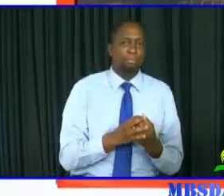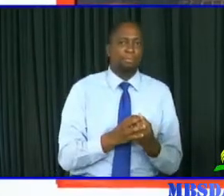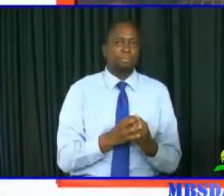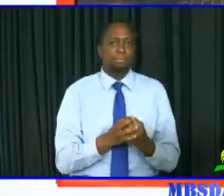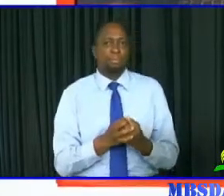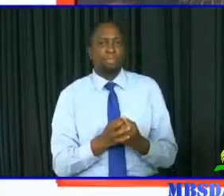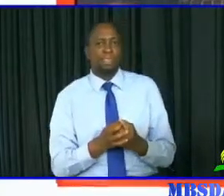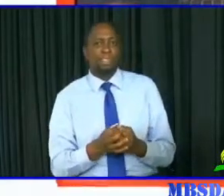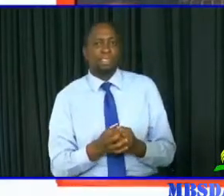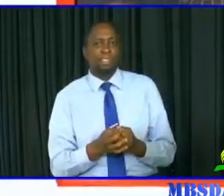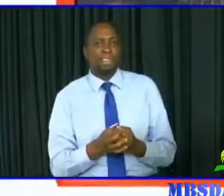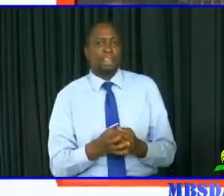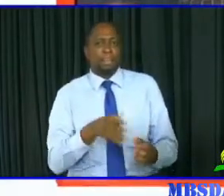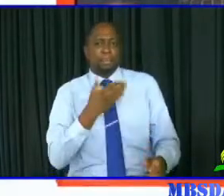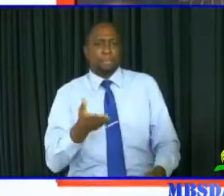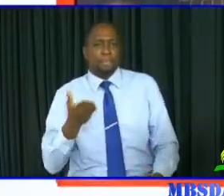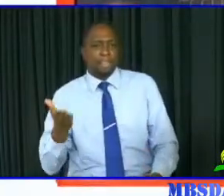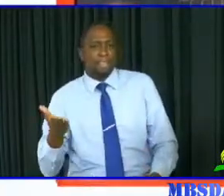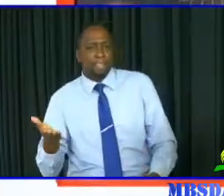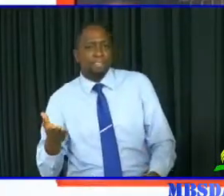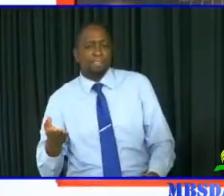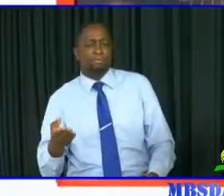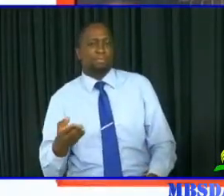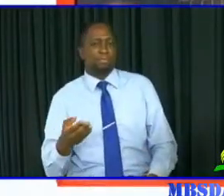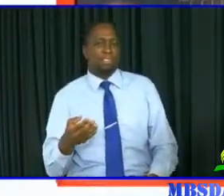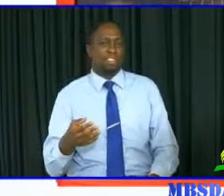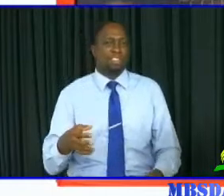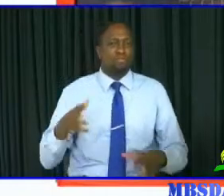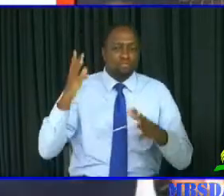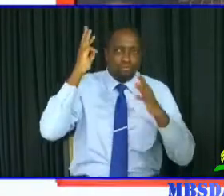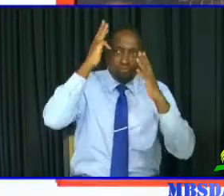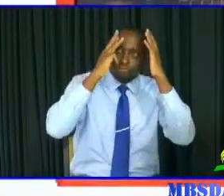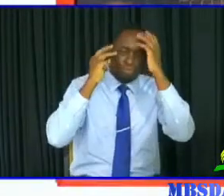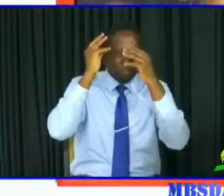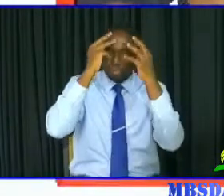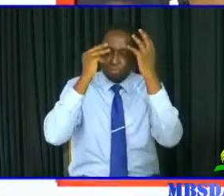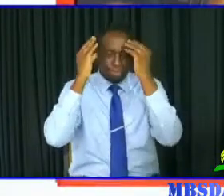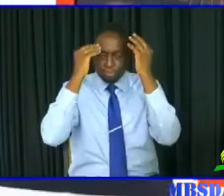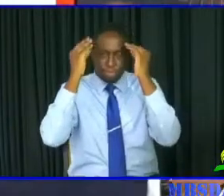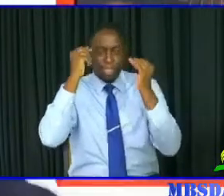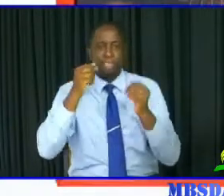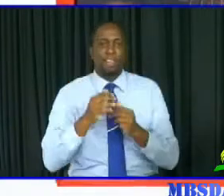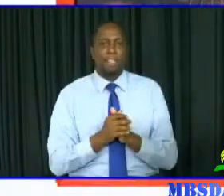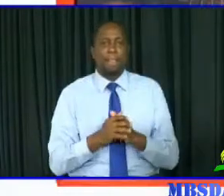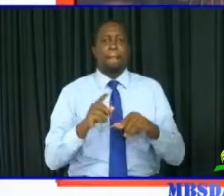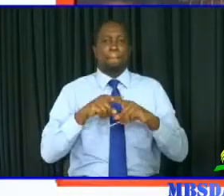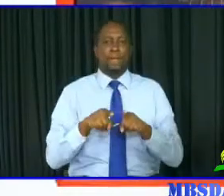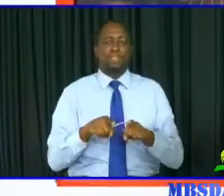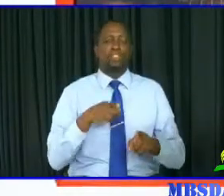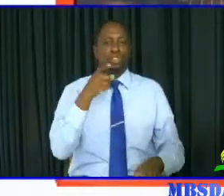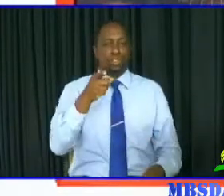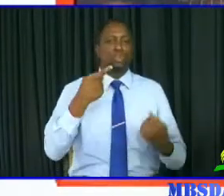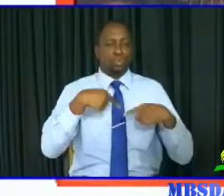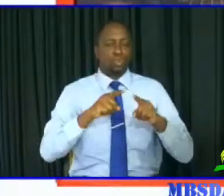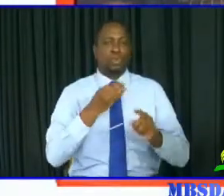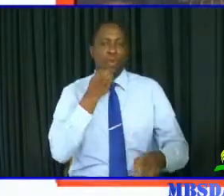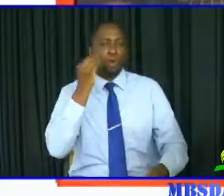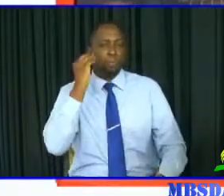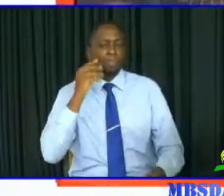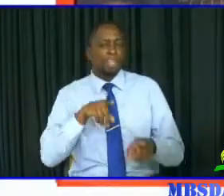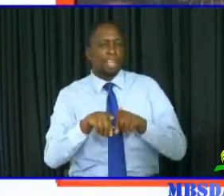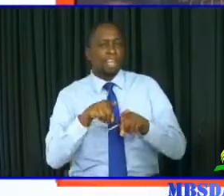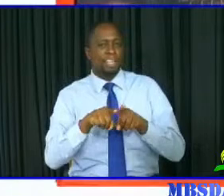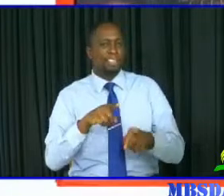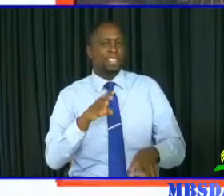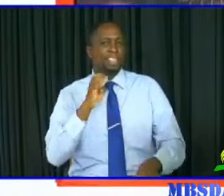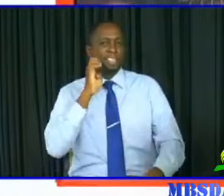distractions may be multiplied, but you're going home. As Sister Grant sings, click on